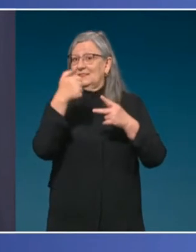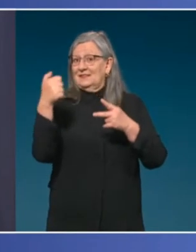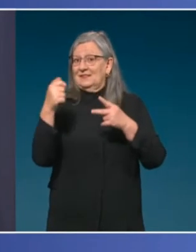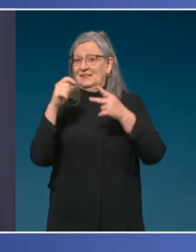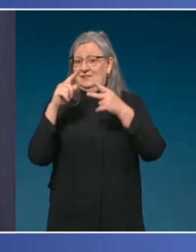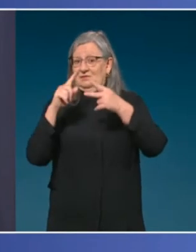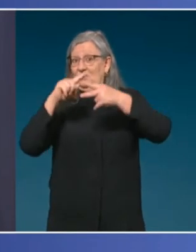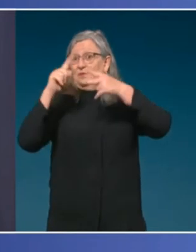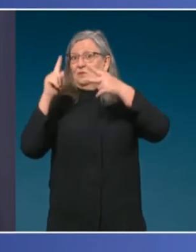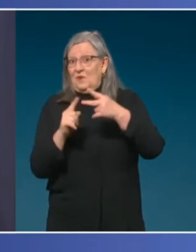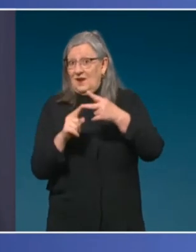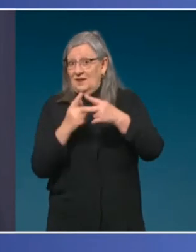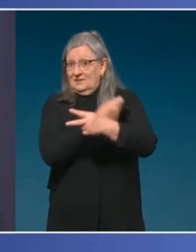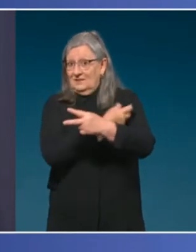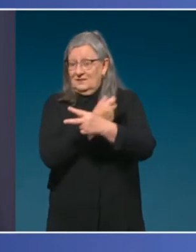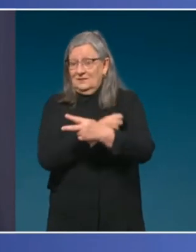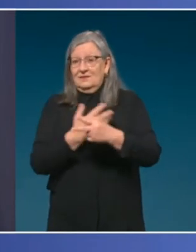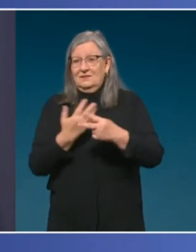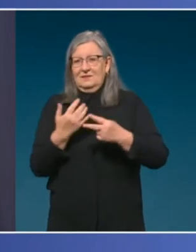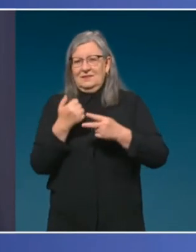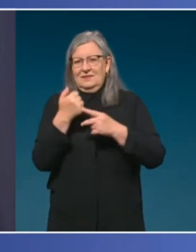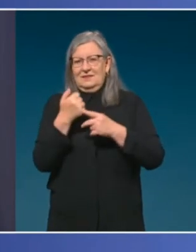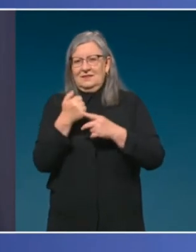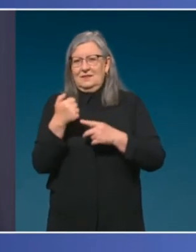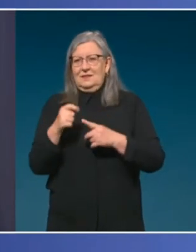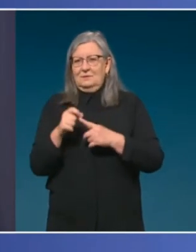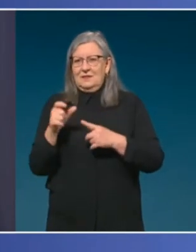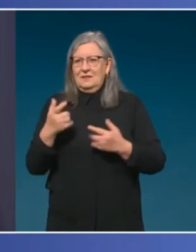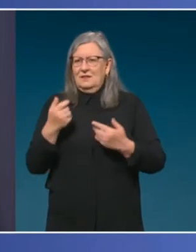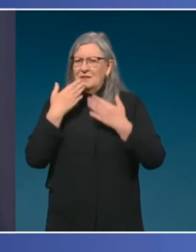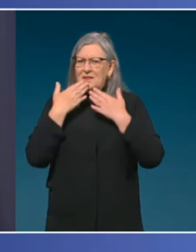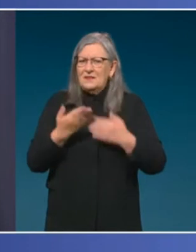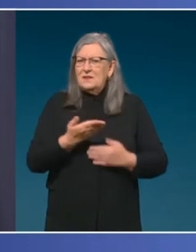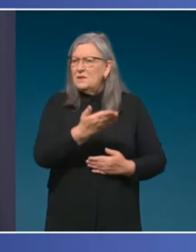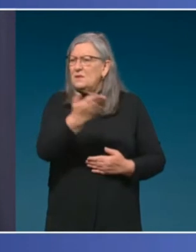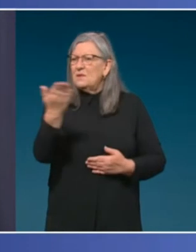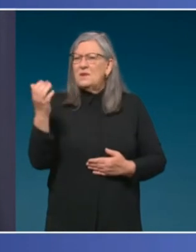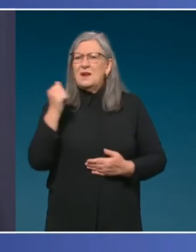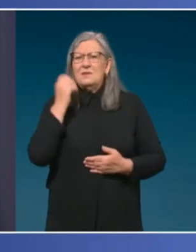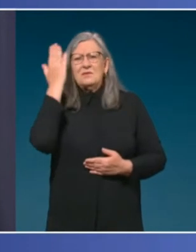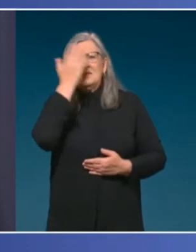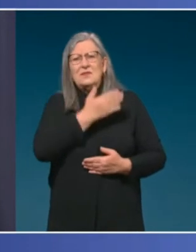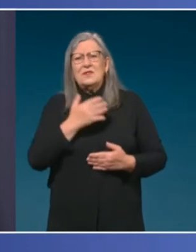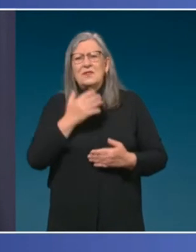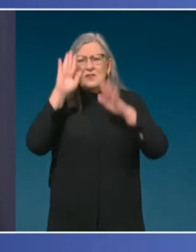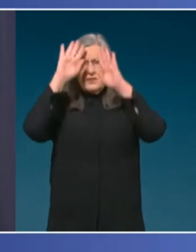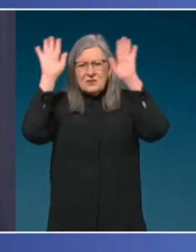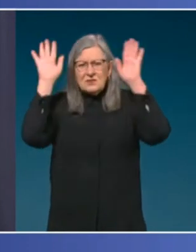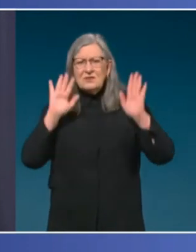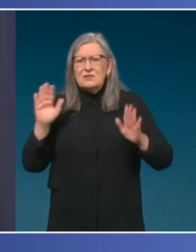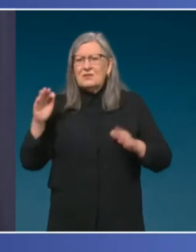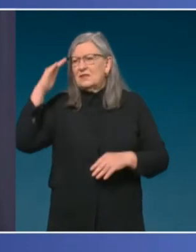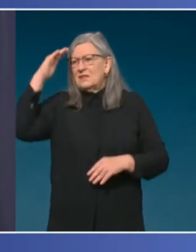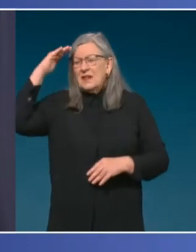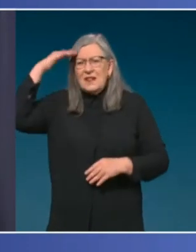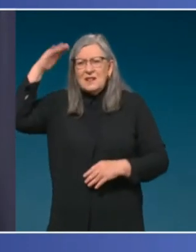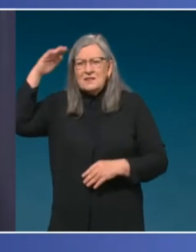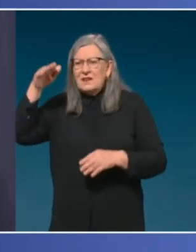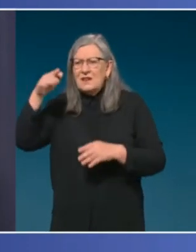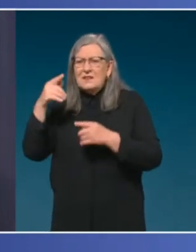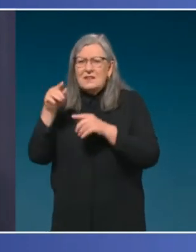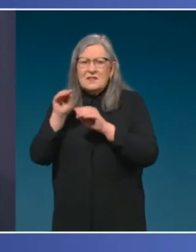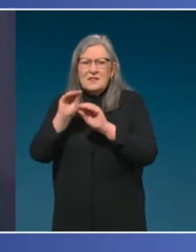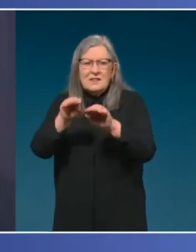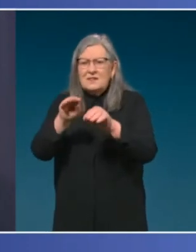thank all of the Indigenous community leaders. They've really stepped up. They're working with Commonwealth, state and